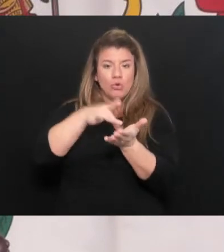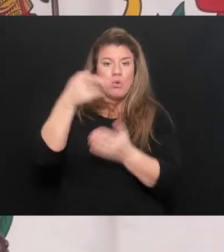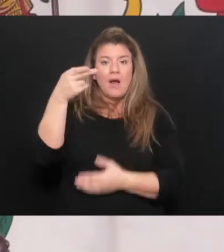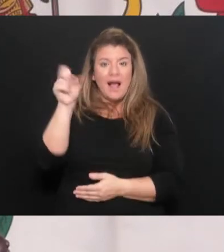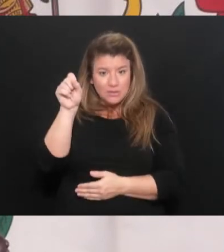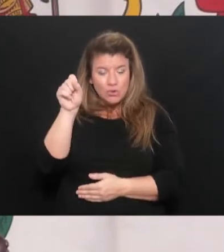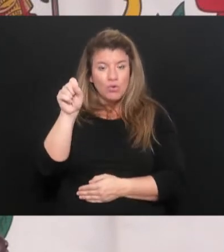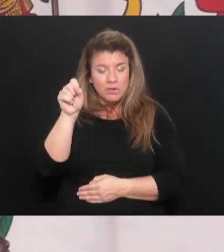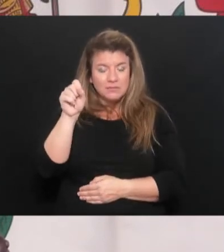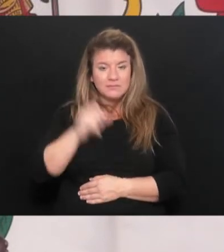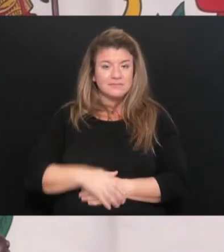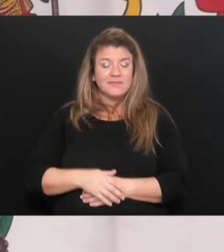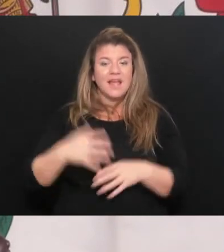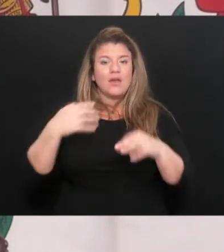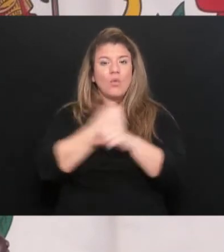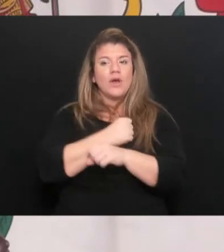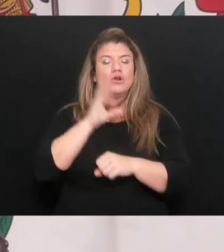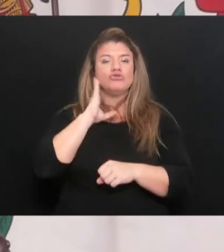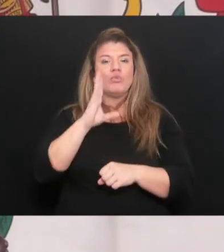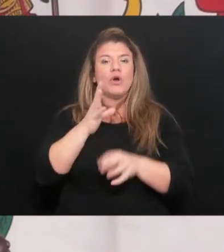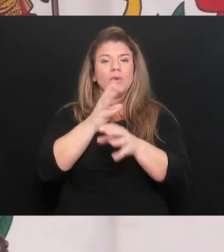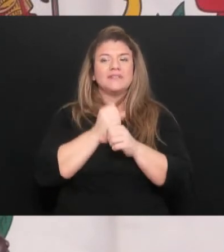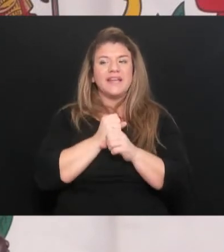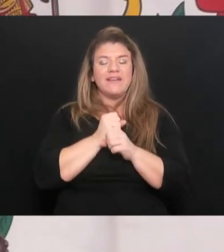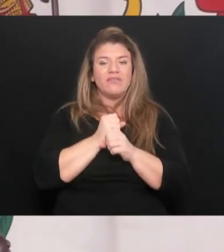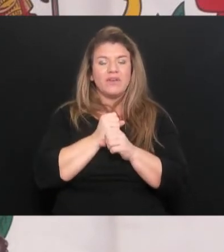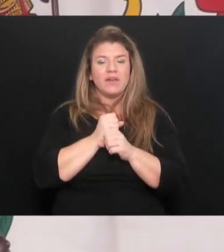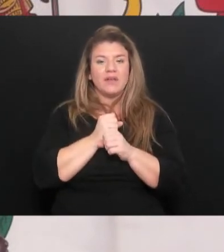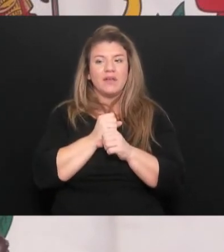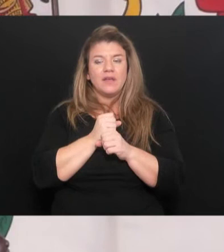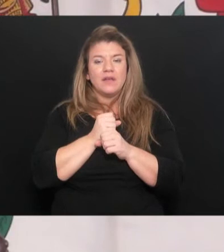high school, and winners will receive